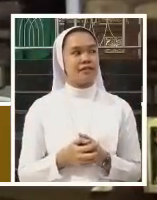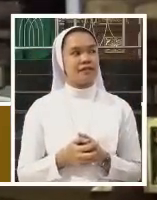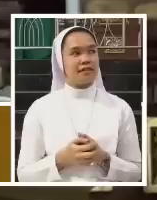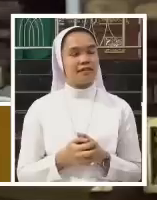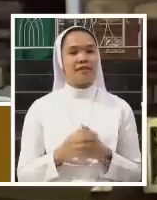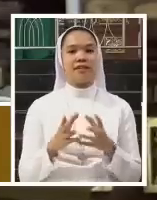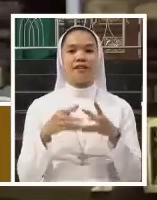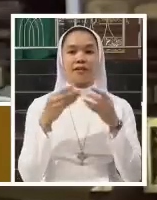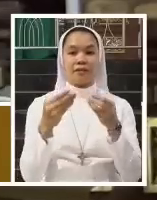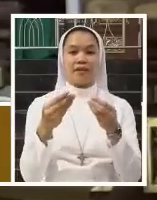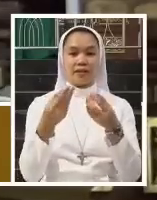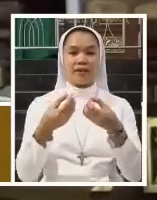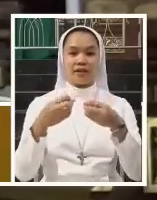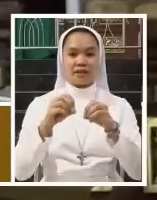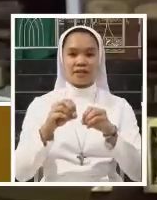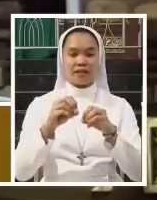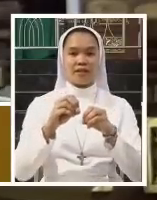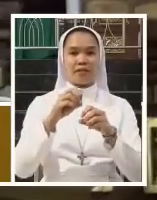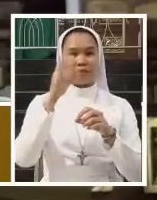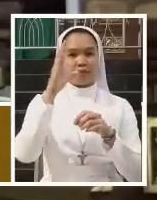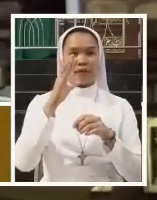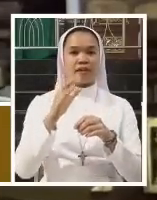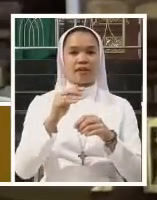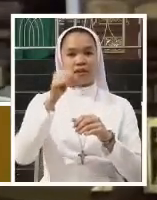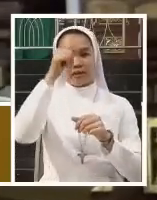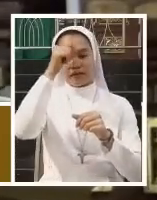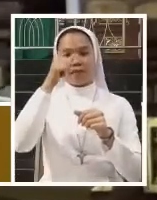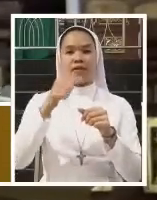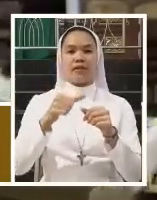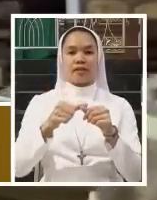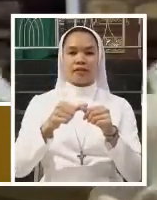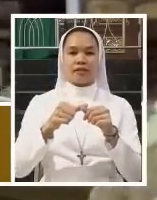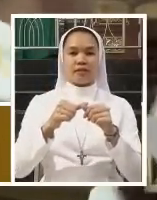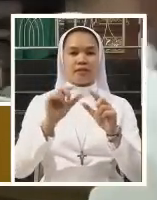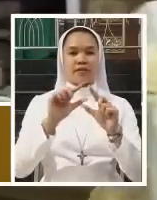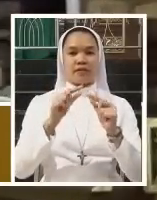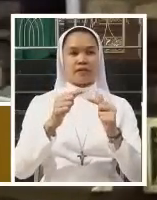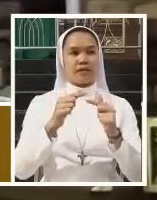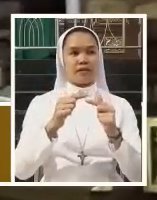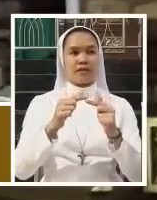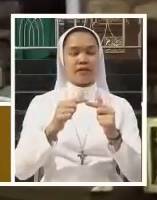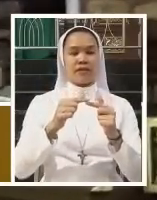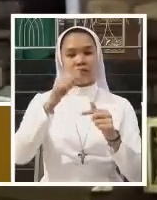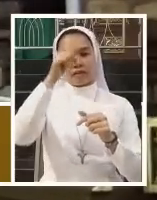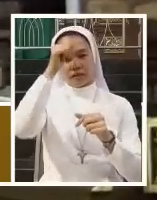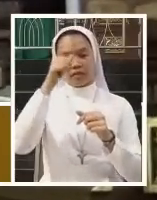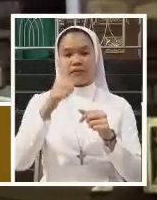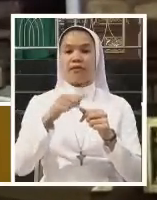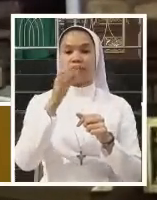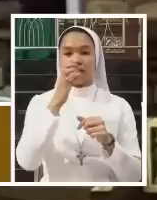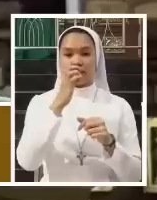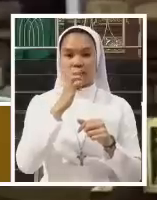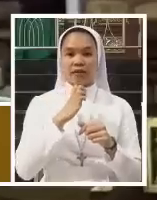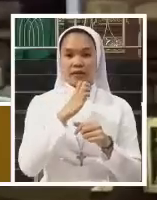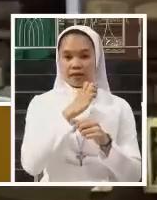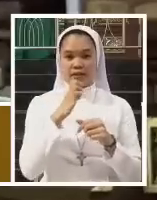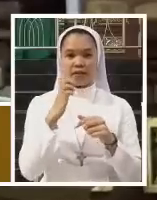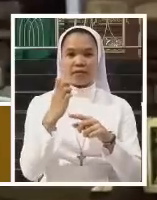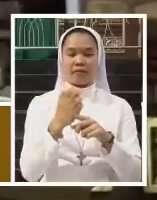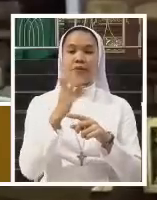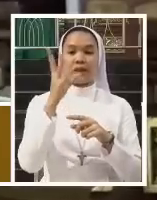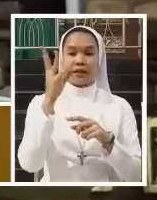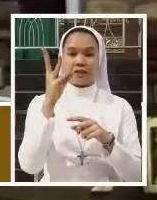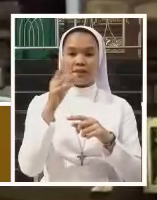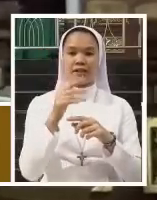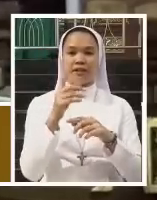Given on the occasion of the Chrism Mass and the memorial of the institution of the Eucharist, the 6th day of April in the year of our